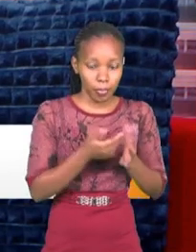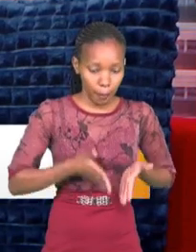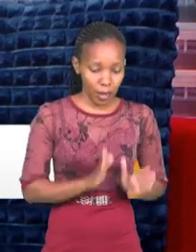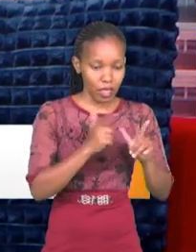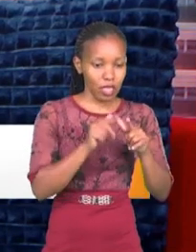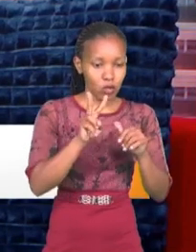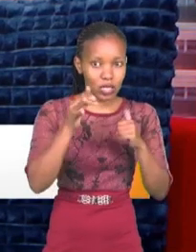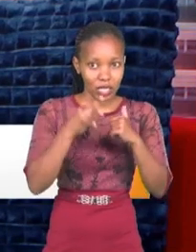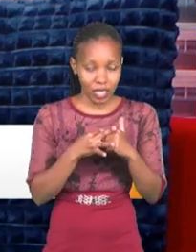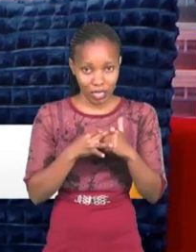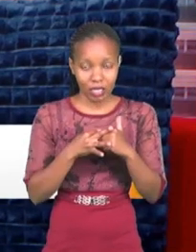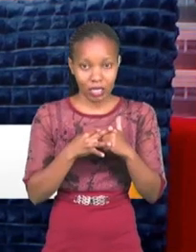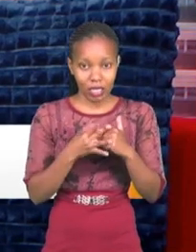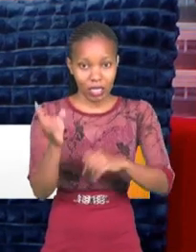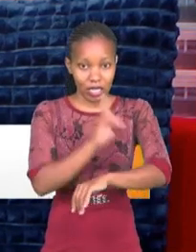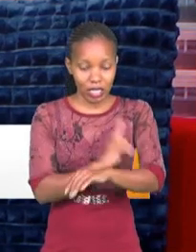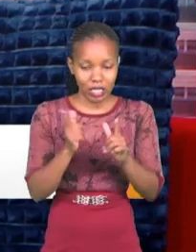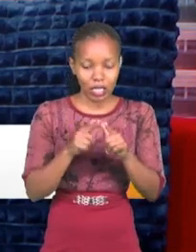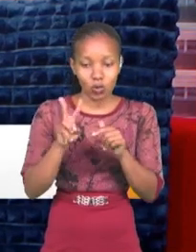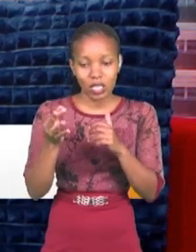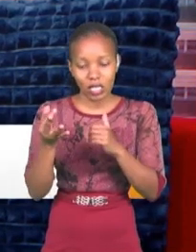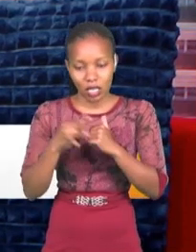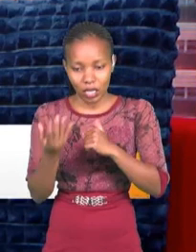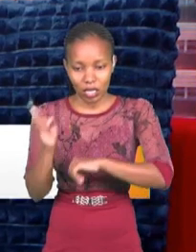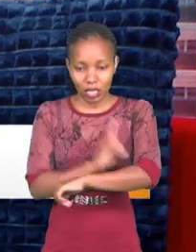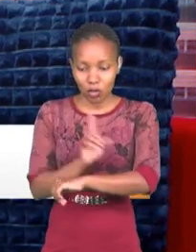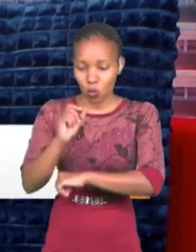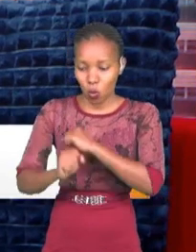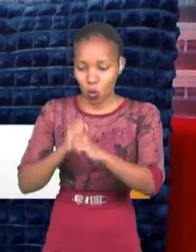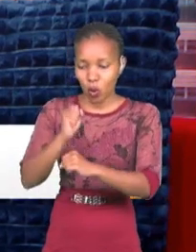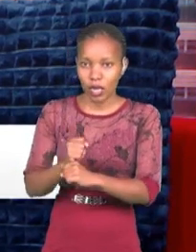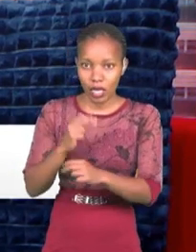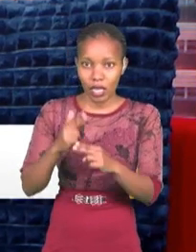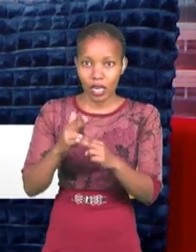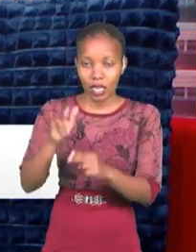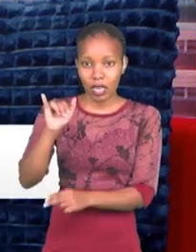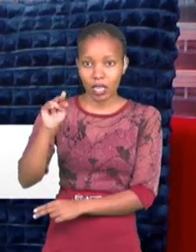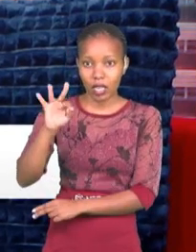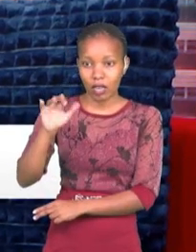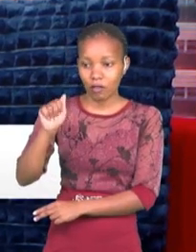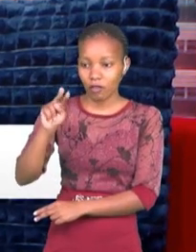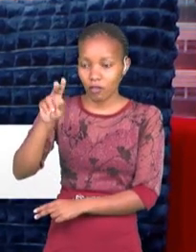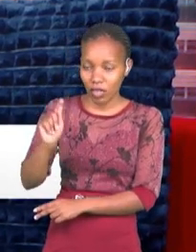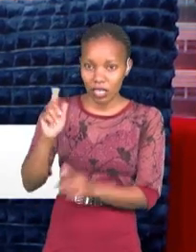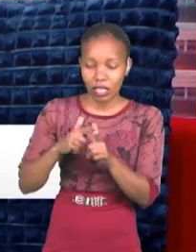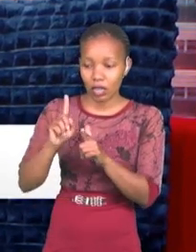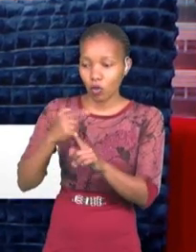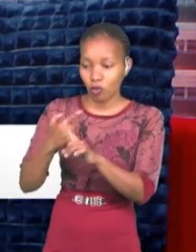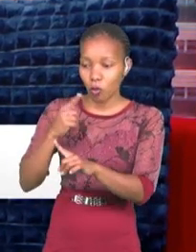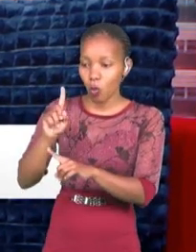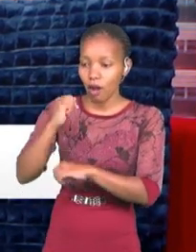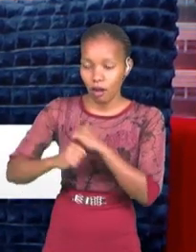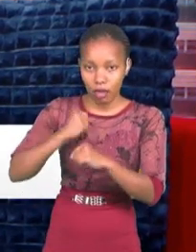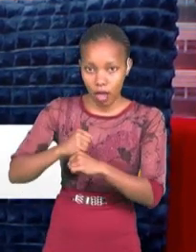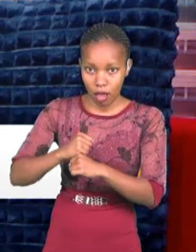it is called as neonate. From 28 days to up to 1 year, it is called as infant. From 1 year to